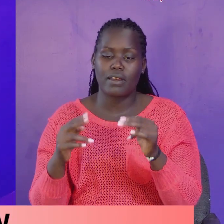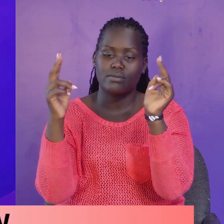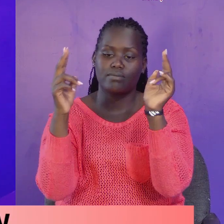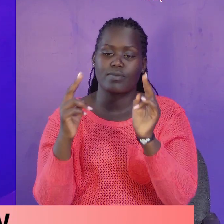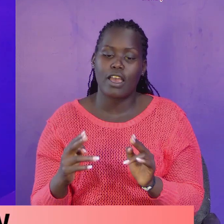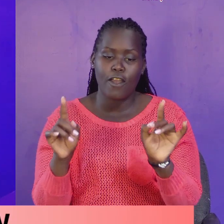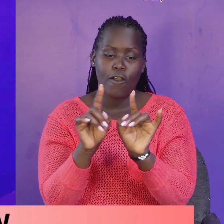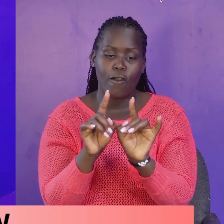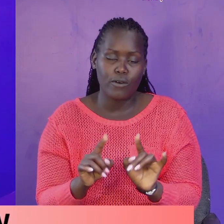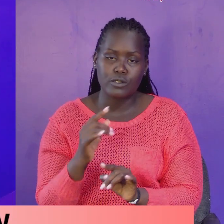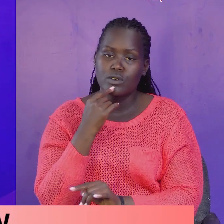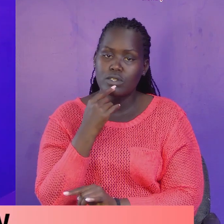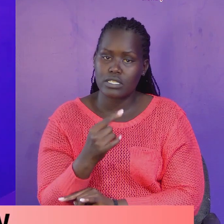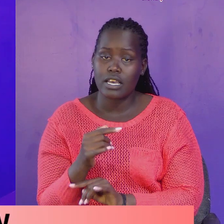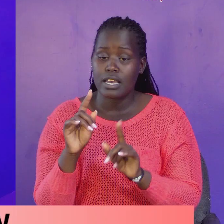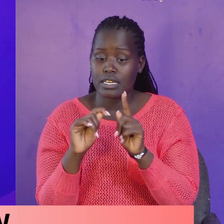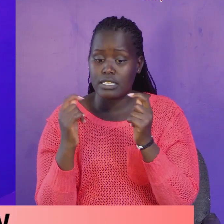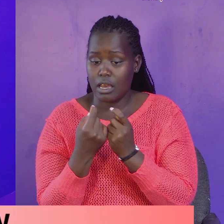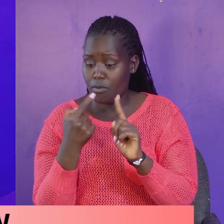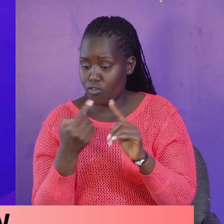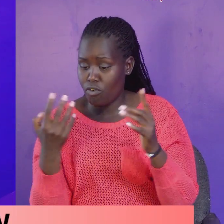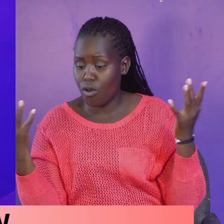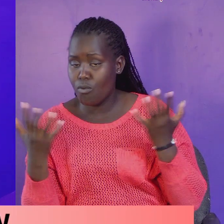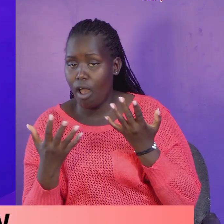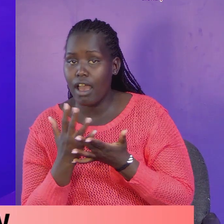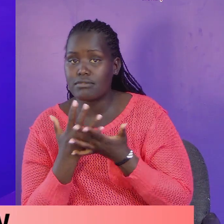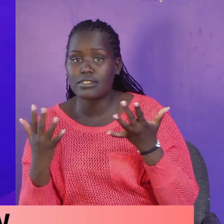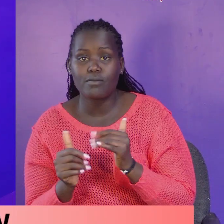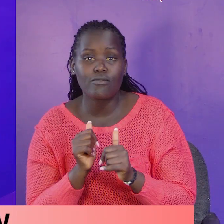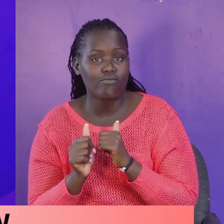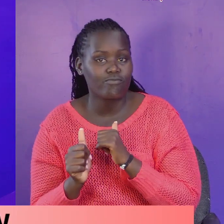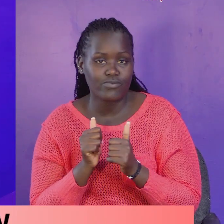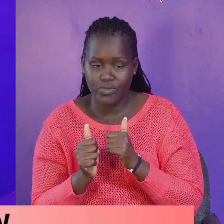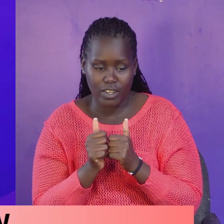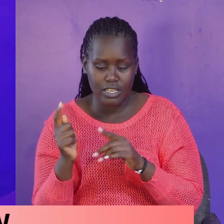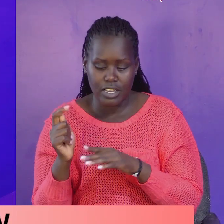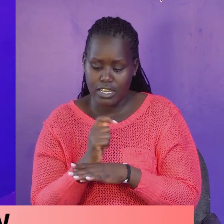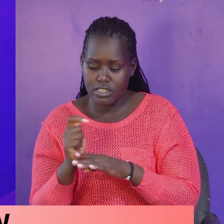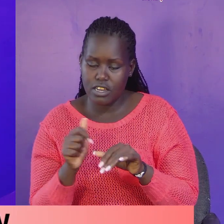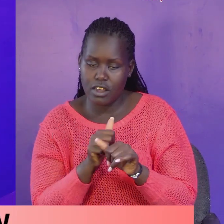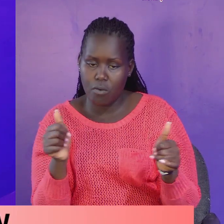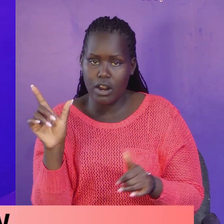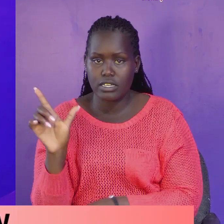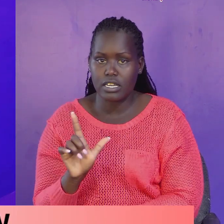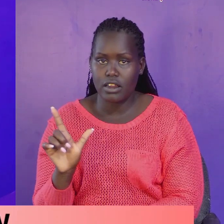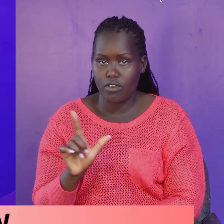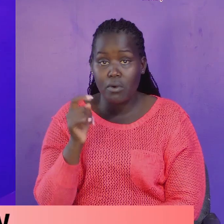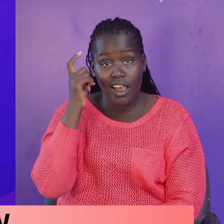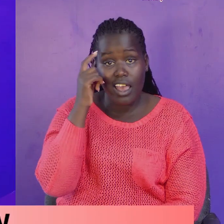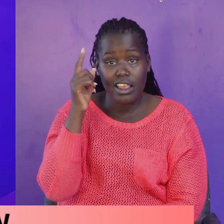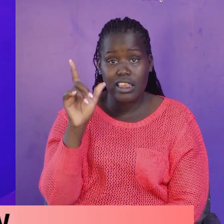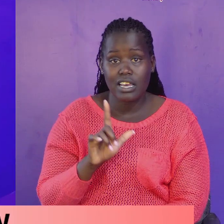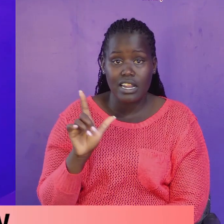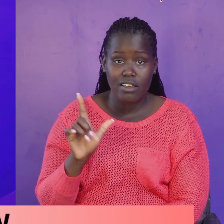the team where they come from. Is there something that they are not training well at Liverpool? I think Liverpool is killing